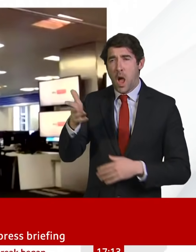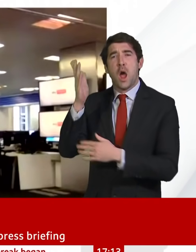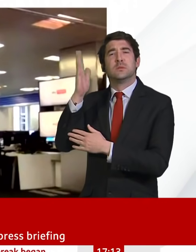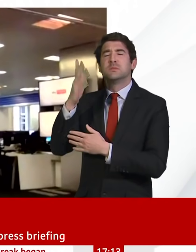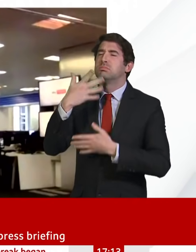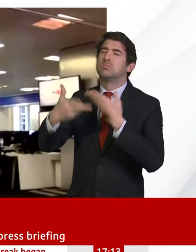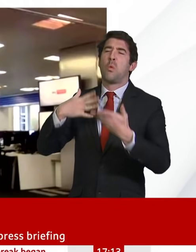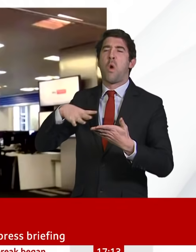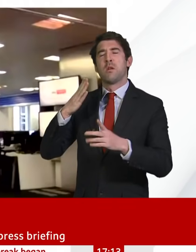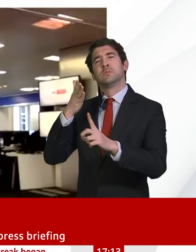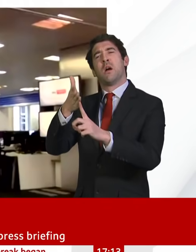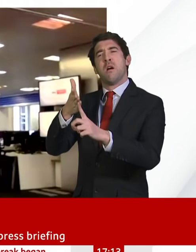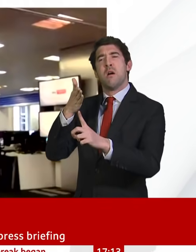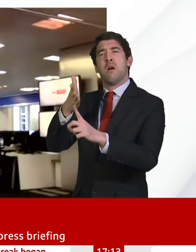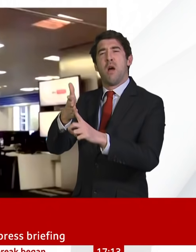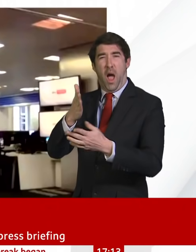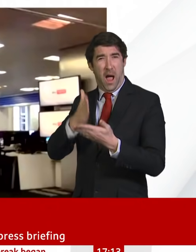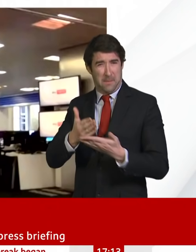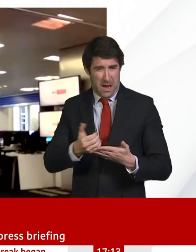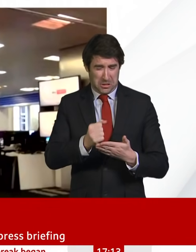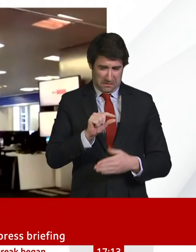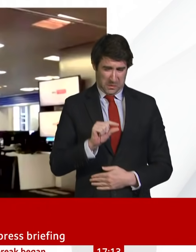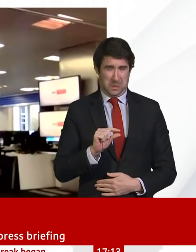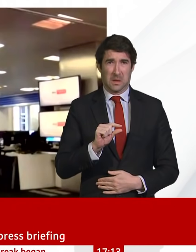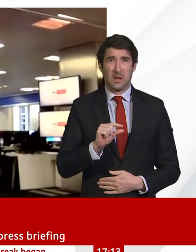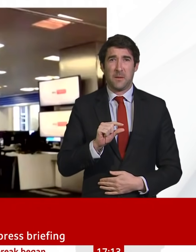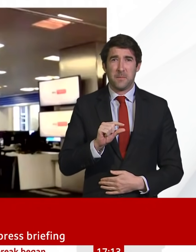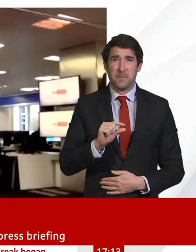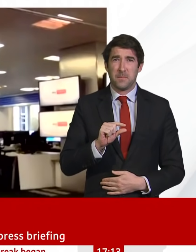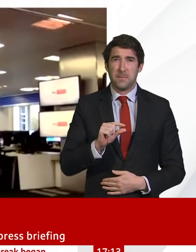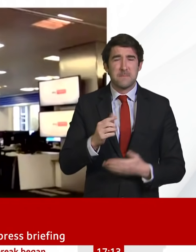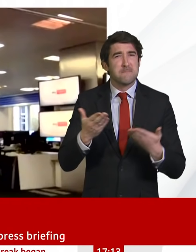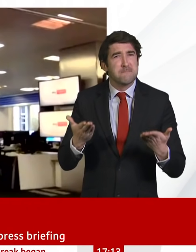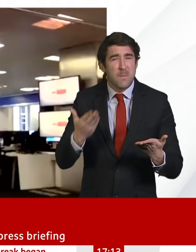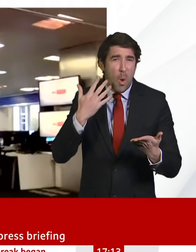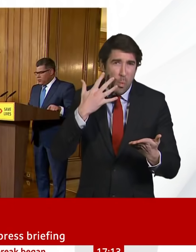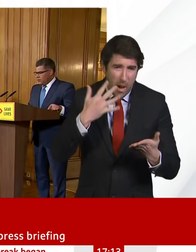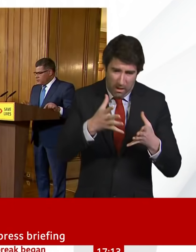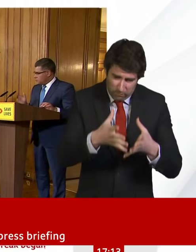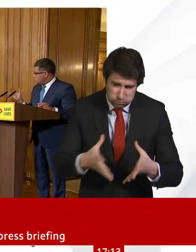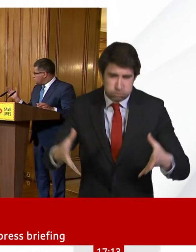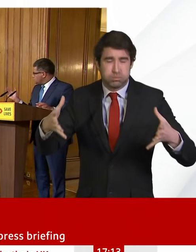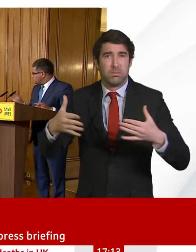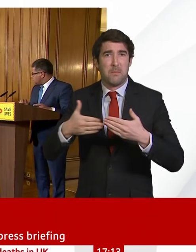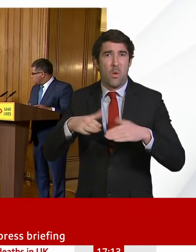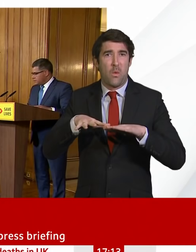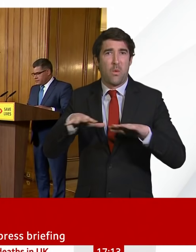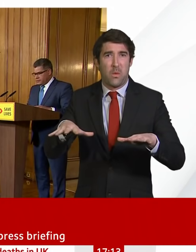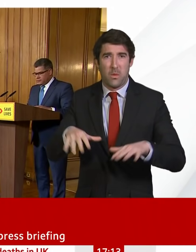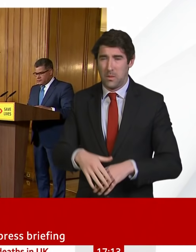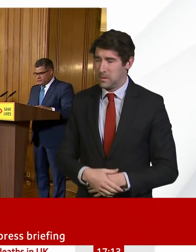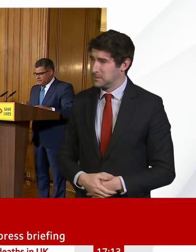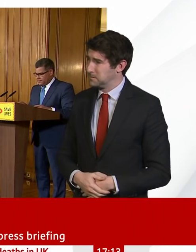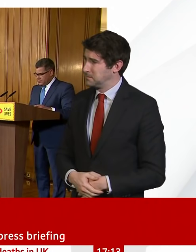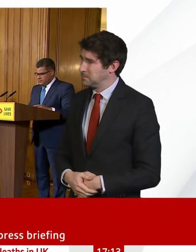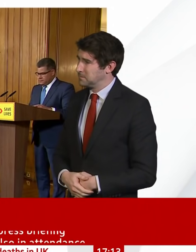will you give a clear timeframe as to when you will deliver on the Prime Minister's promise? Thank you. Well, Yvonne, could I ask you to take that first? Thank